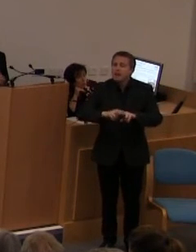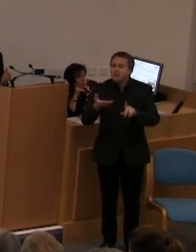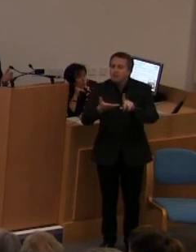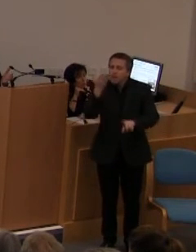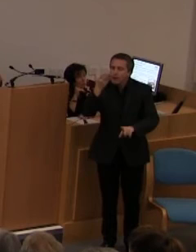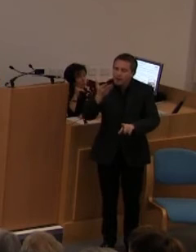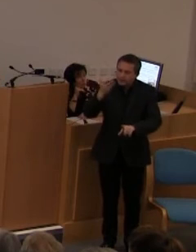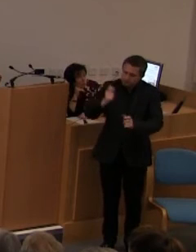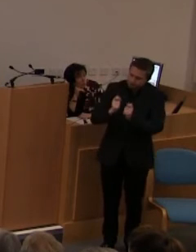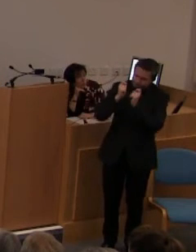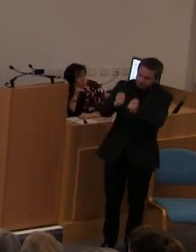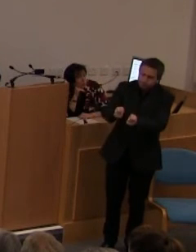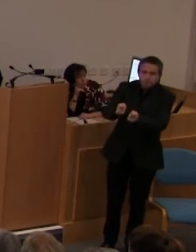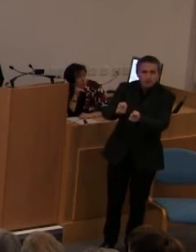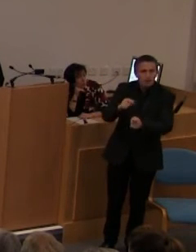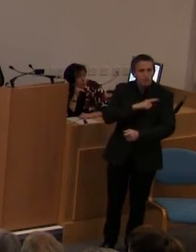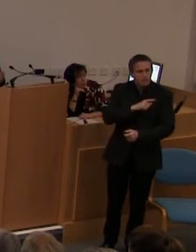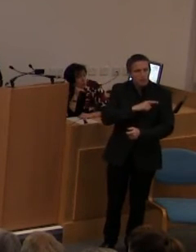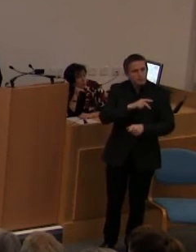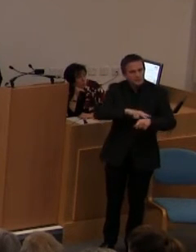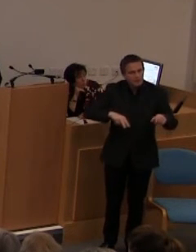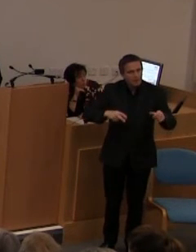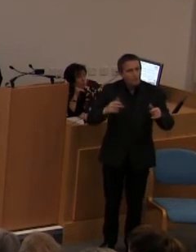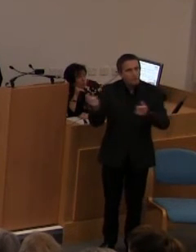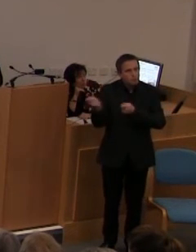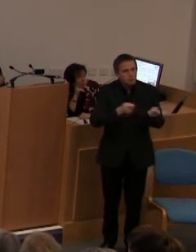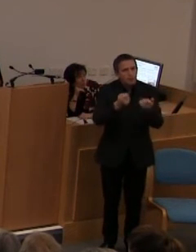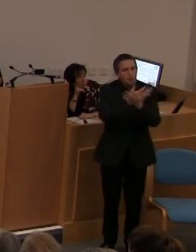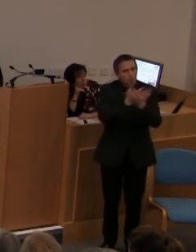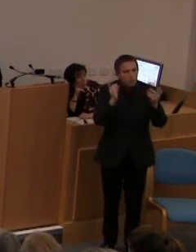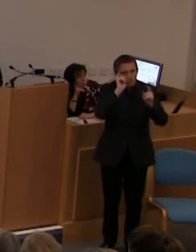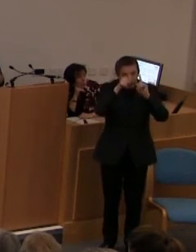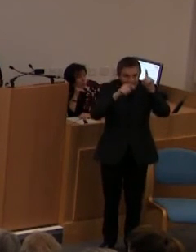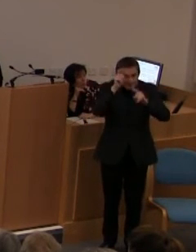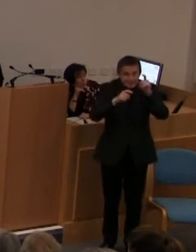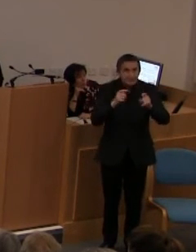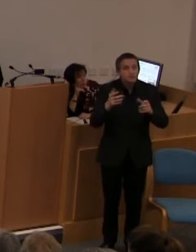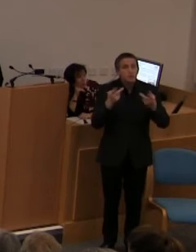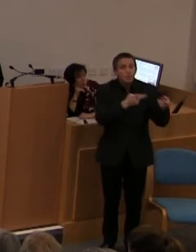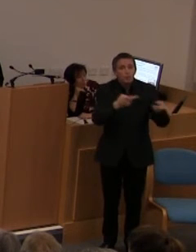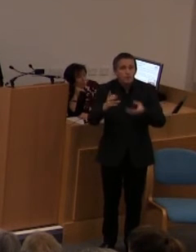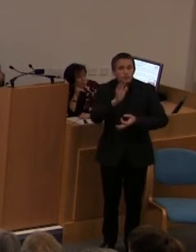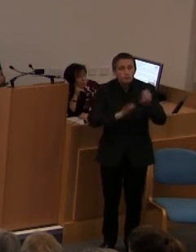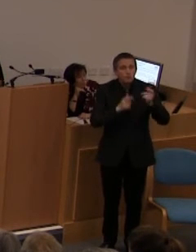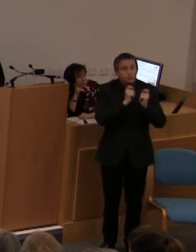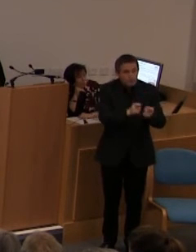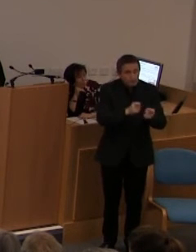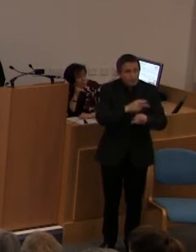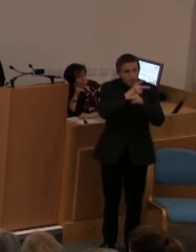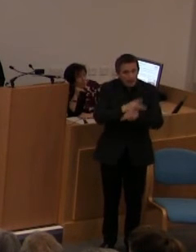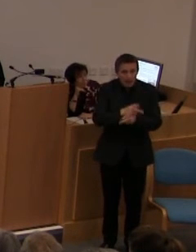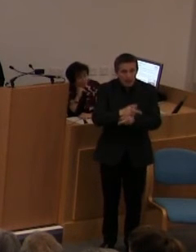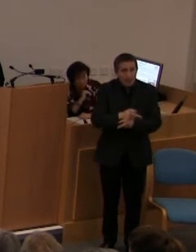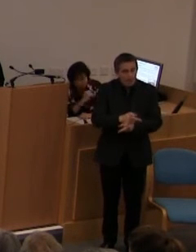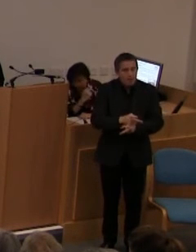the innovations that staff are bringing out to improve treatments, improve patient care. A very